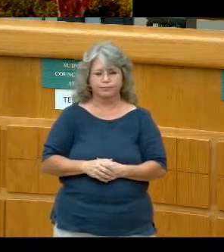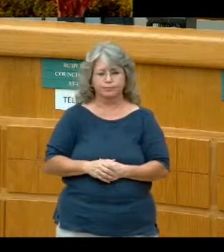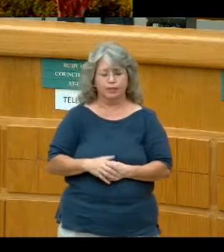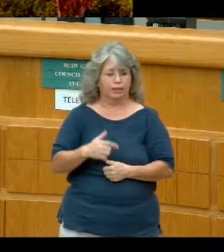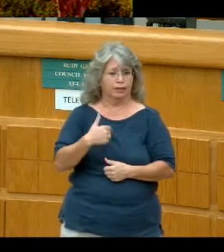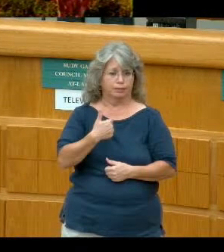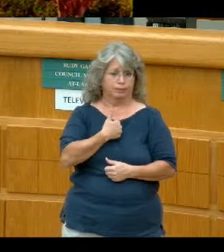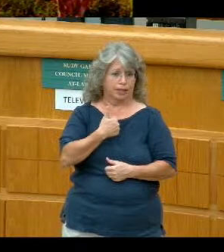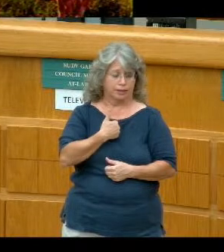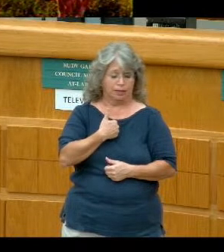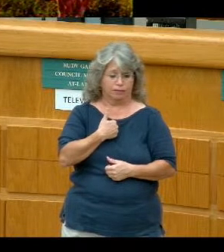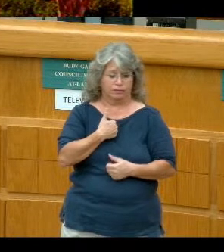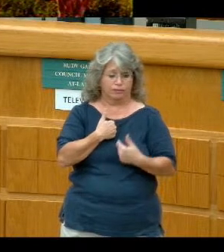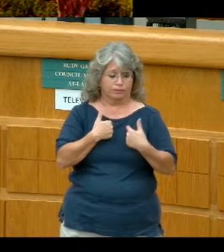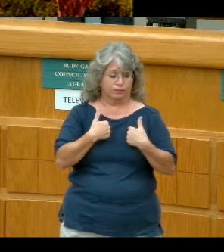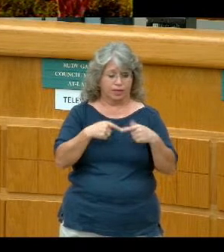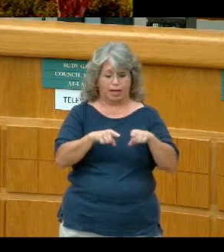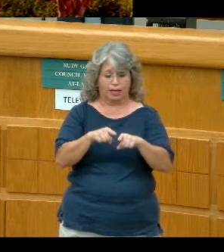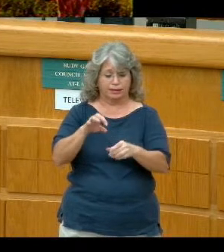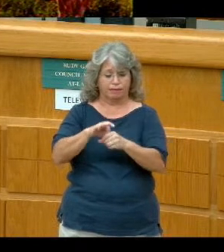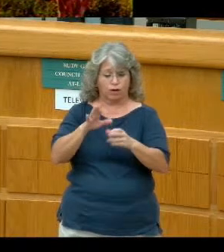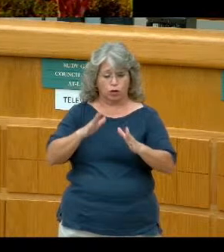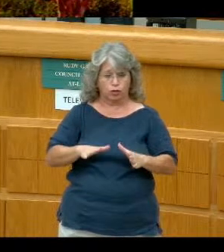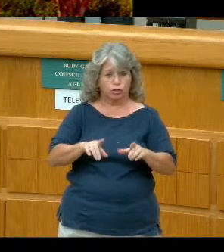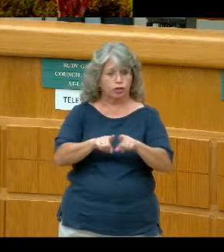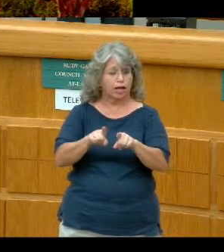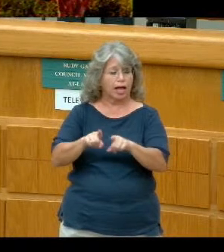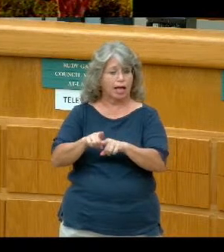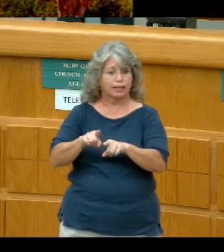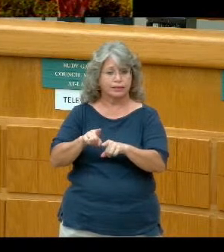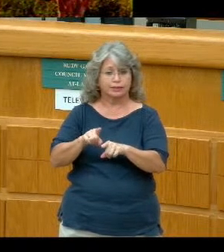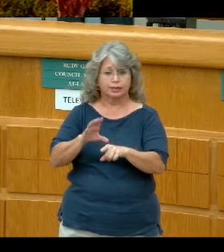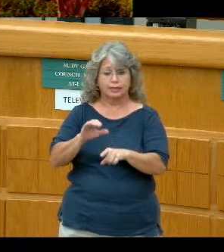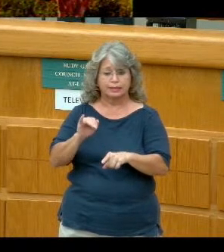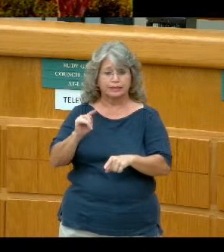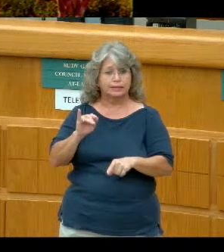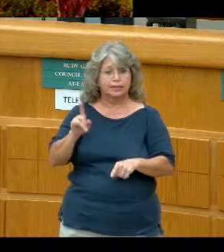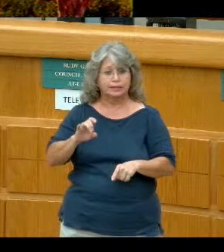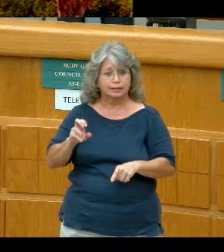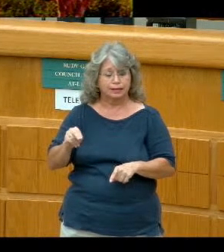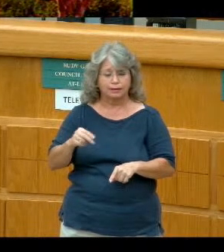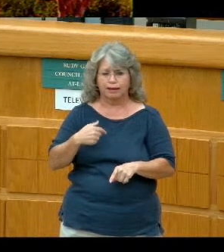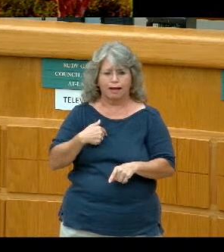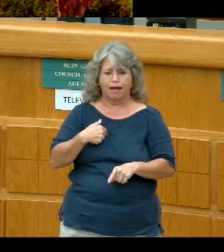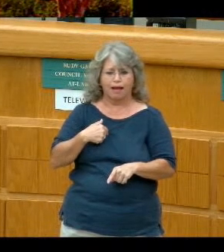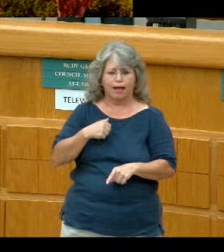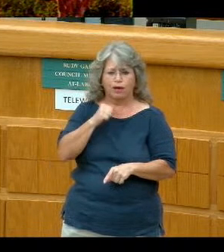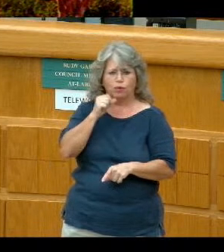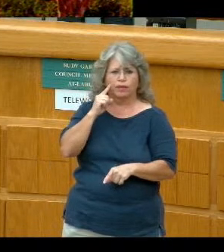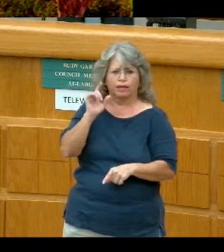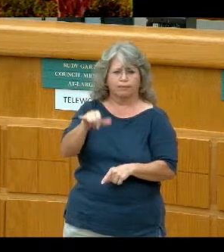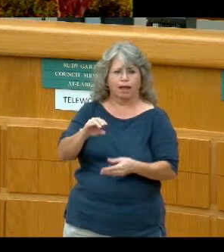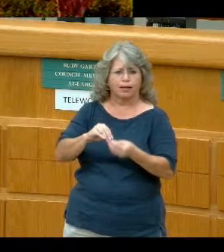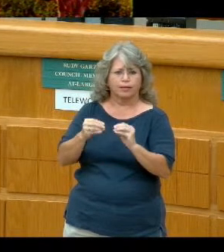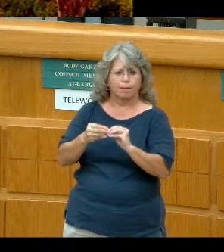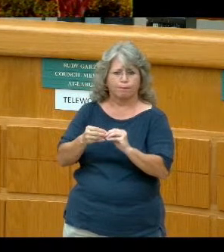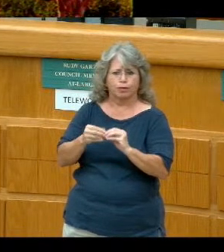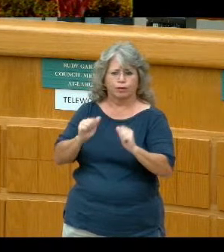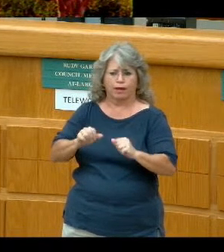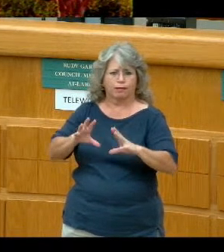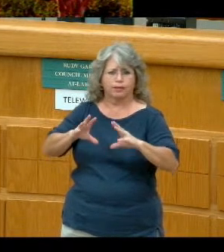so I, at least personally, as a voter and a citizen, find this number distasteful and one that I find worth